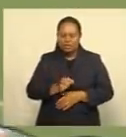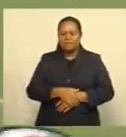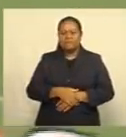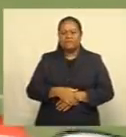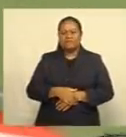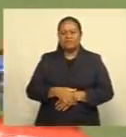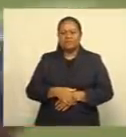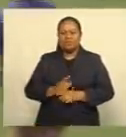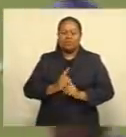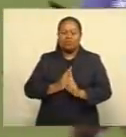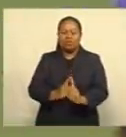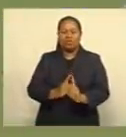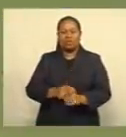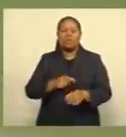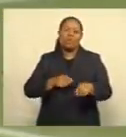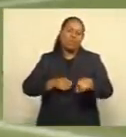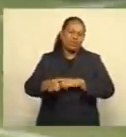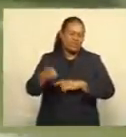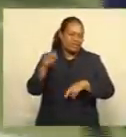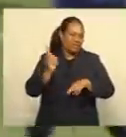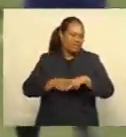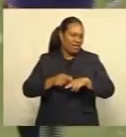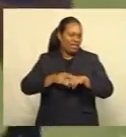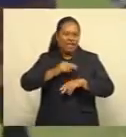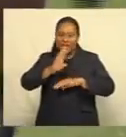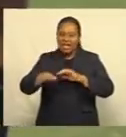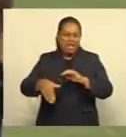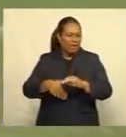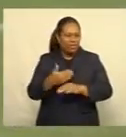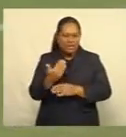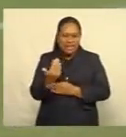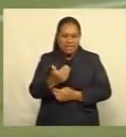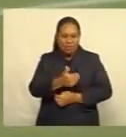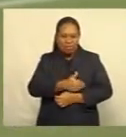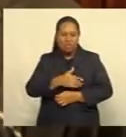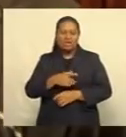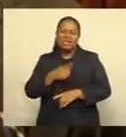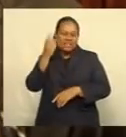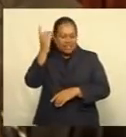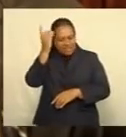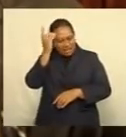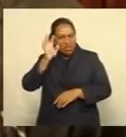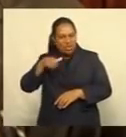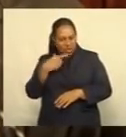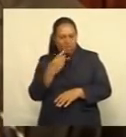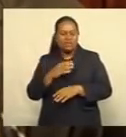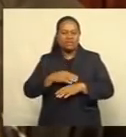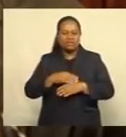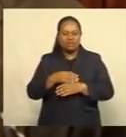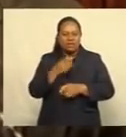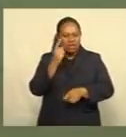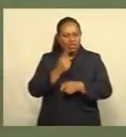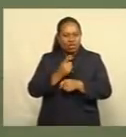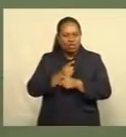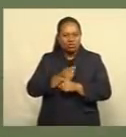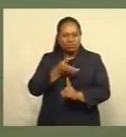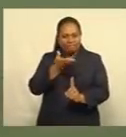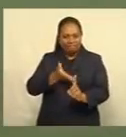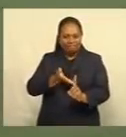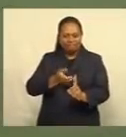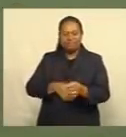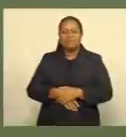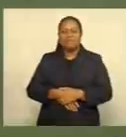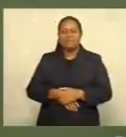father usually call me every morning, talk to me about what to do and what to follow. Being away